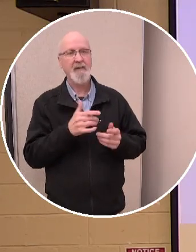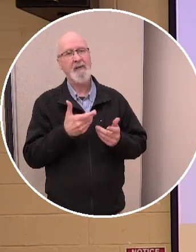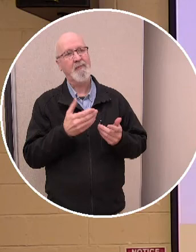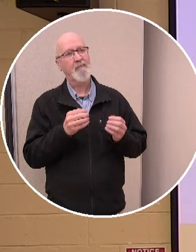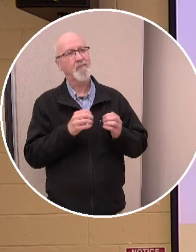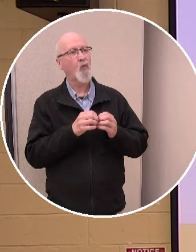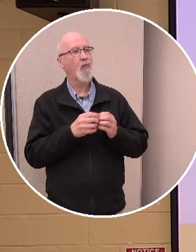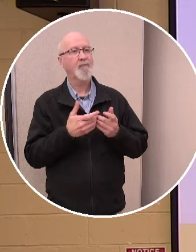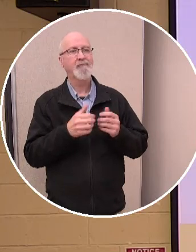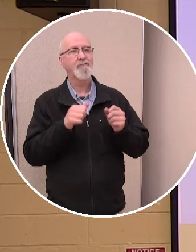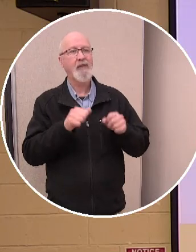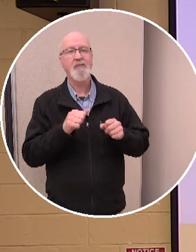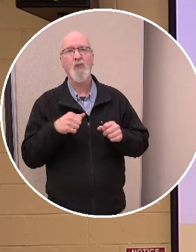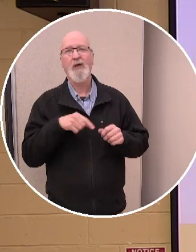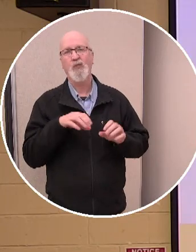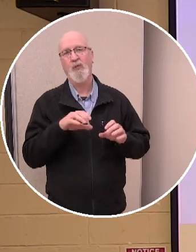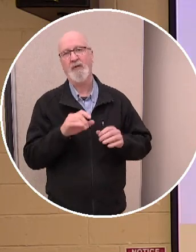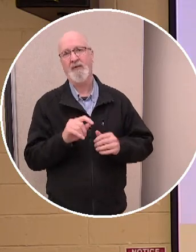us.